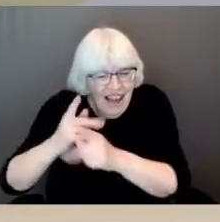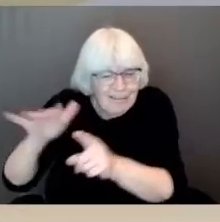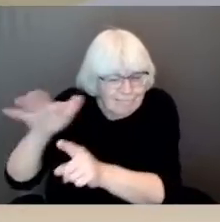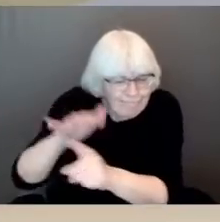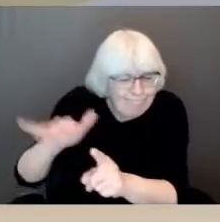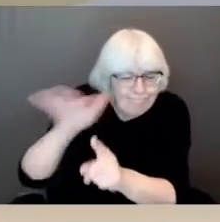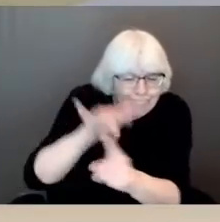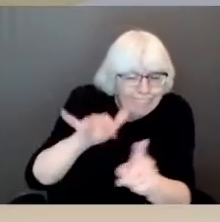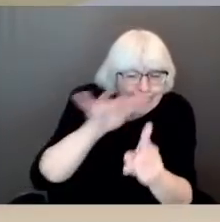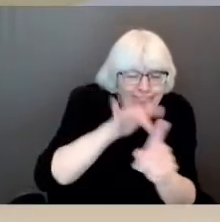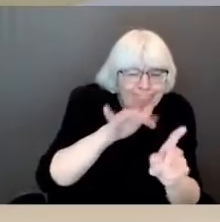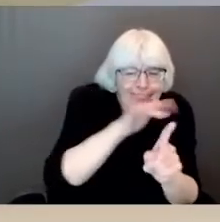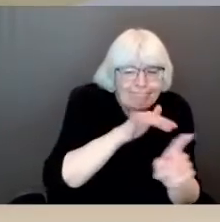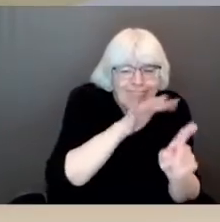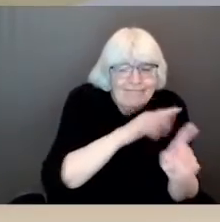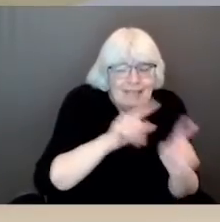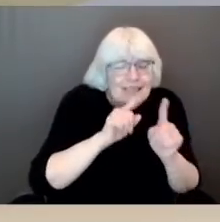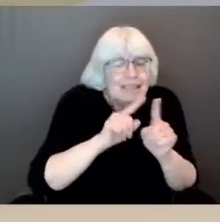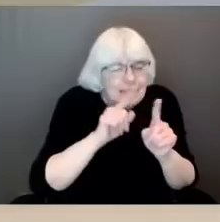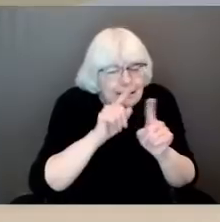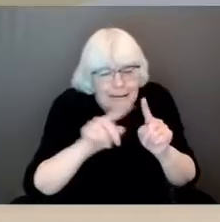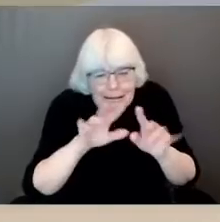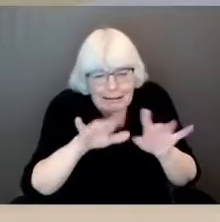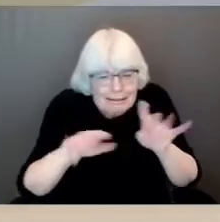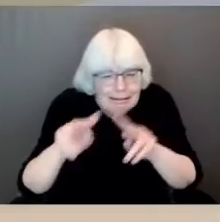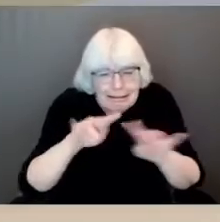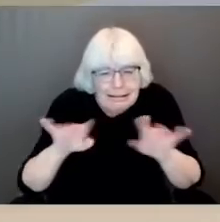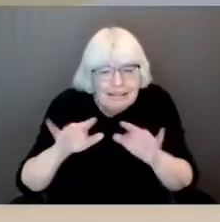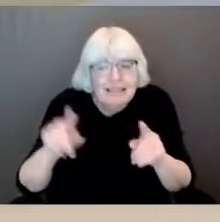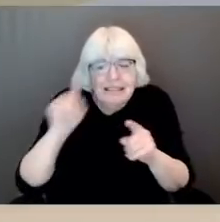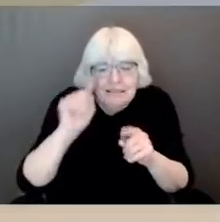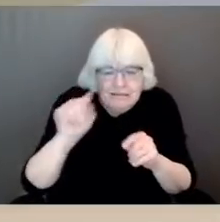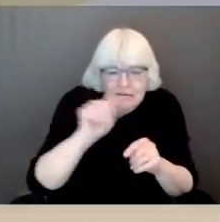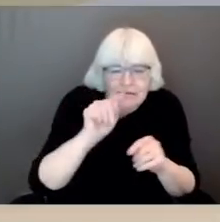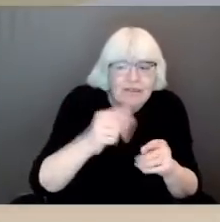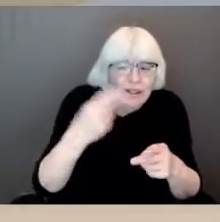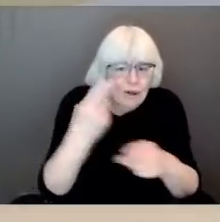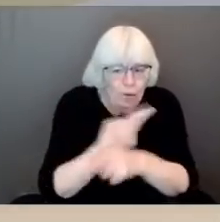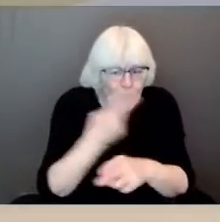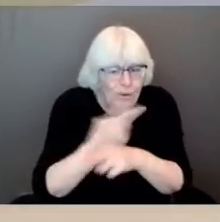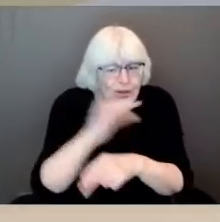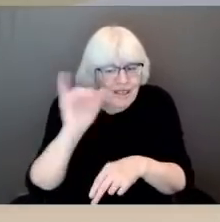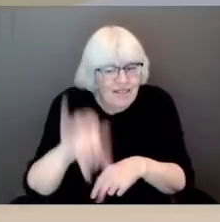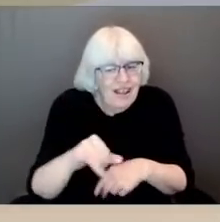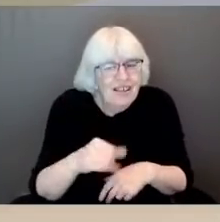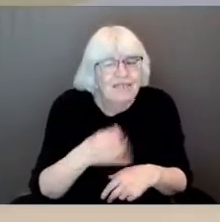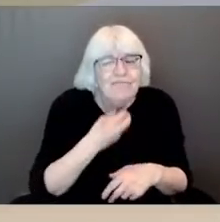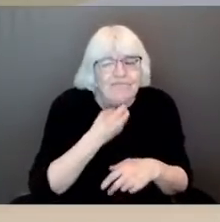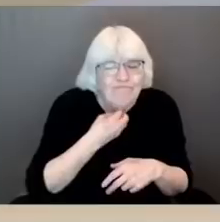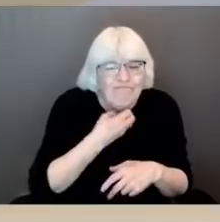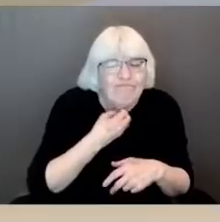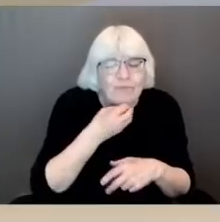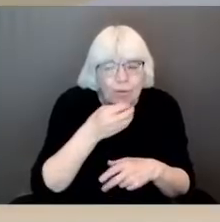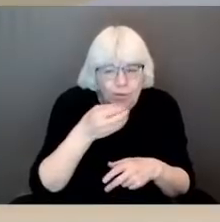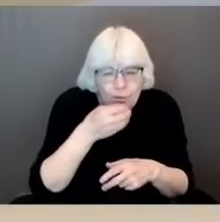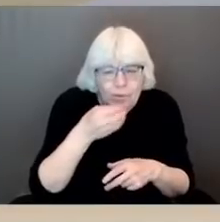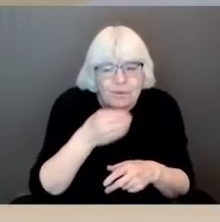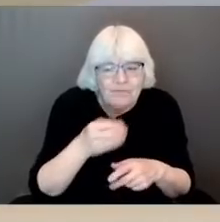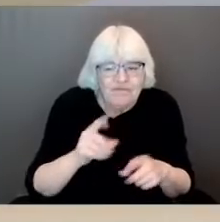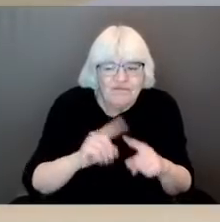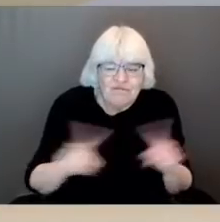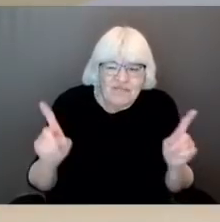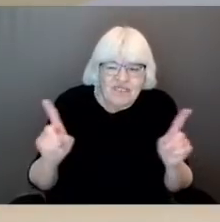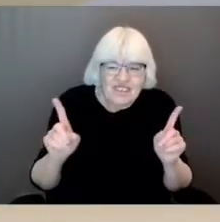used in some places a bit more than here, but some of it has to do with the confidence we have in its